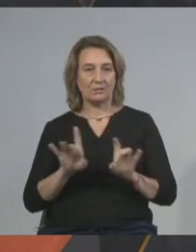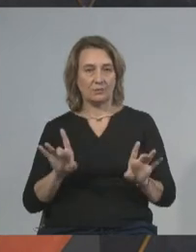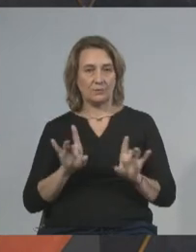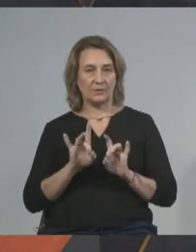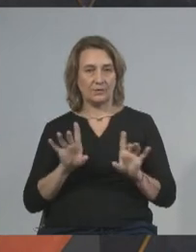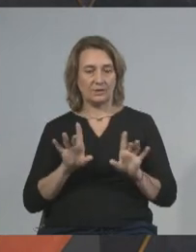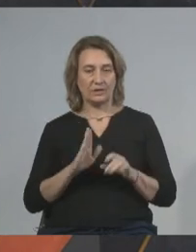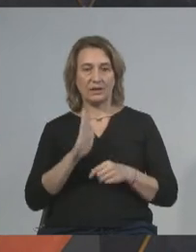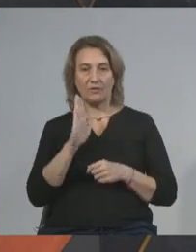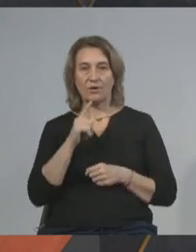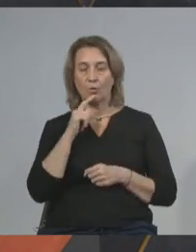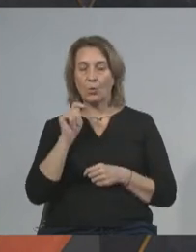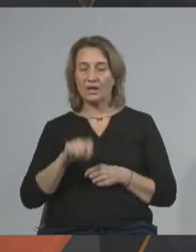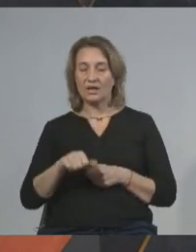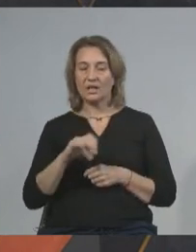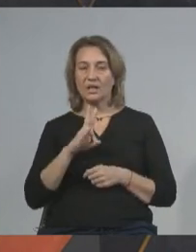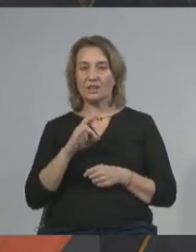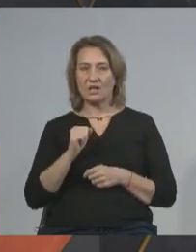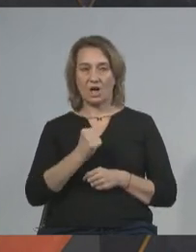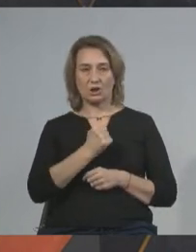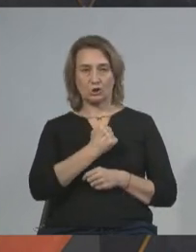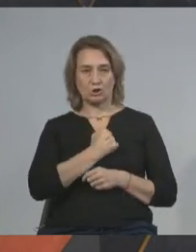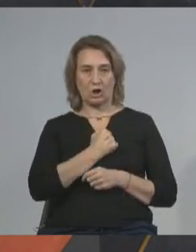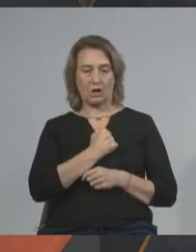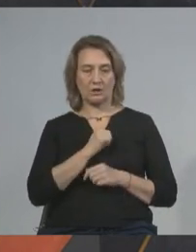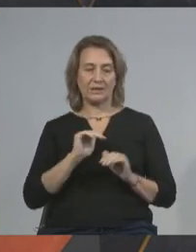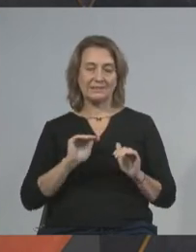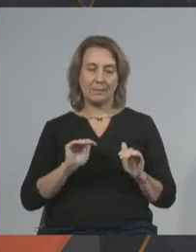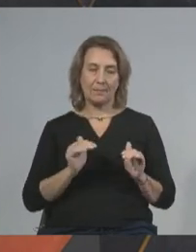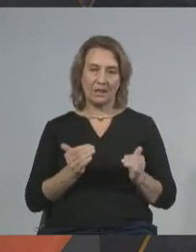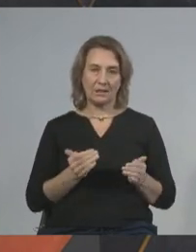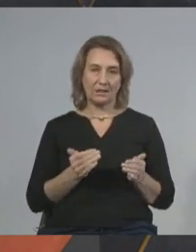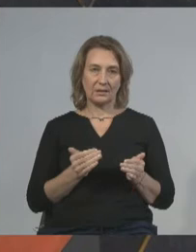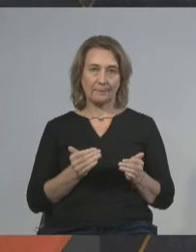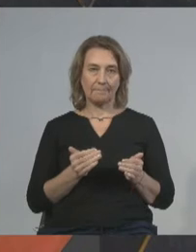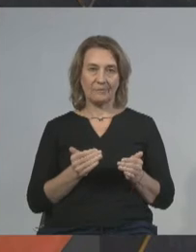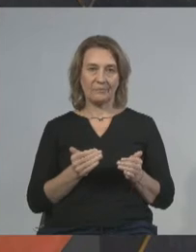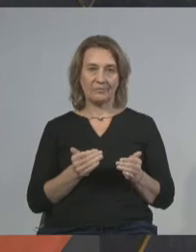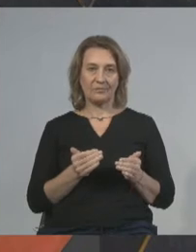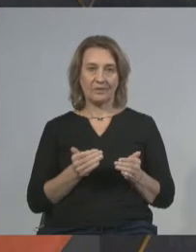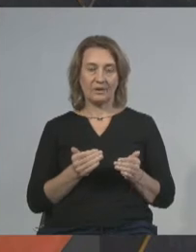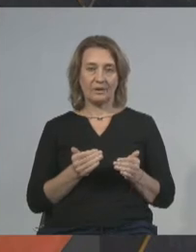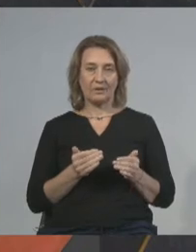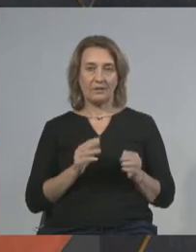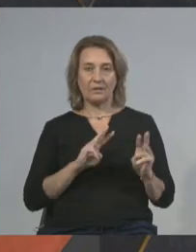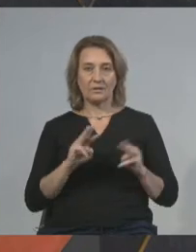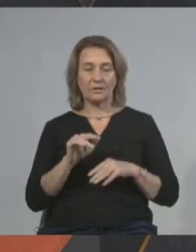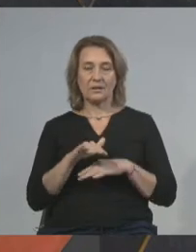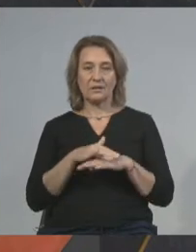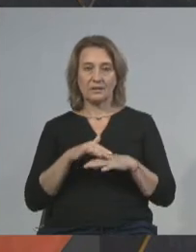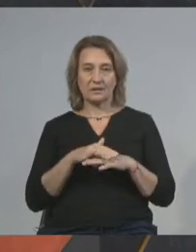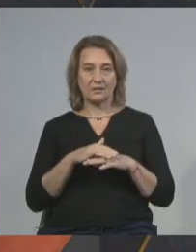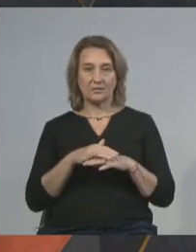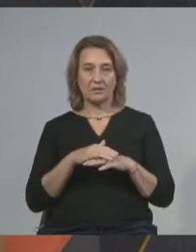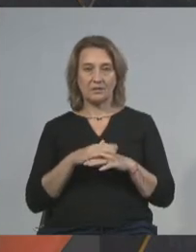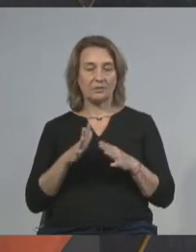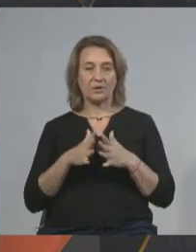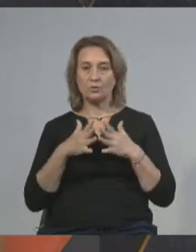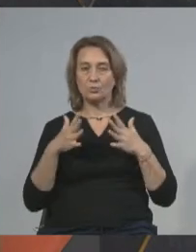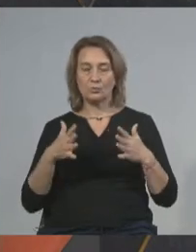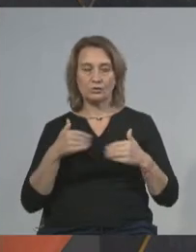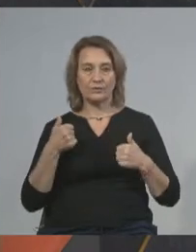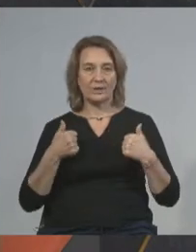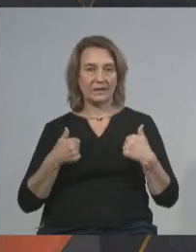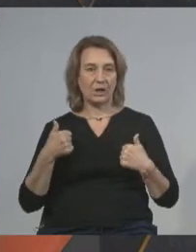because of the platform which dominates around the world but because in ukraine digital market is too